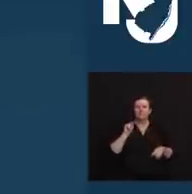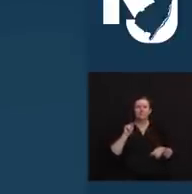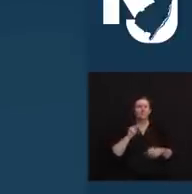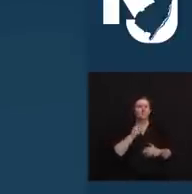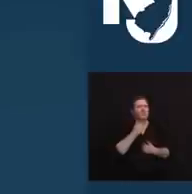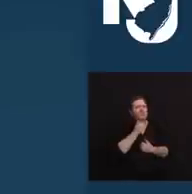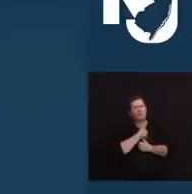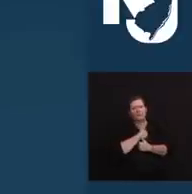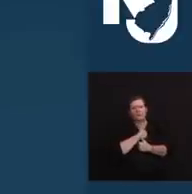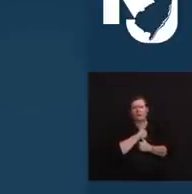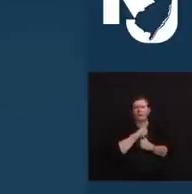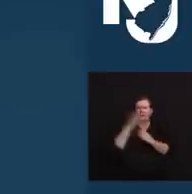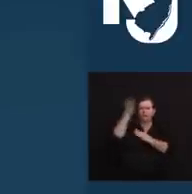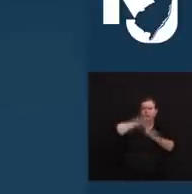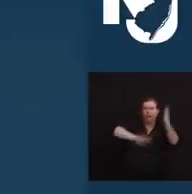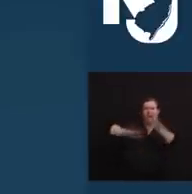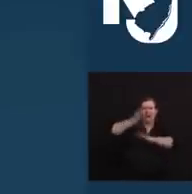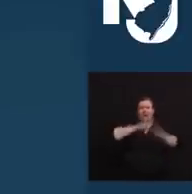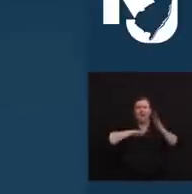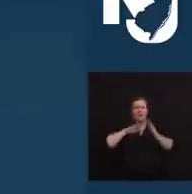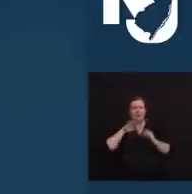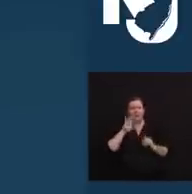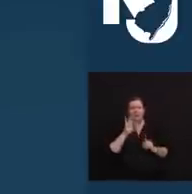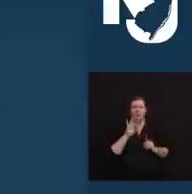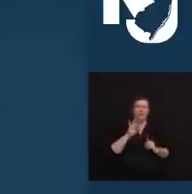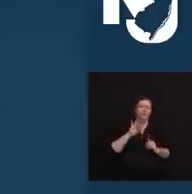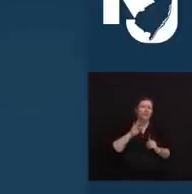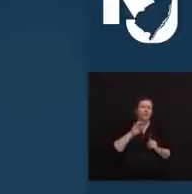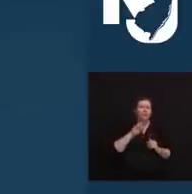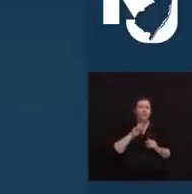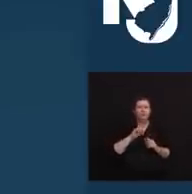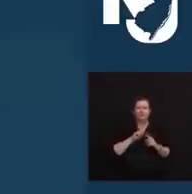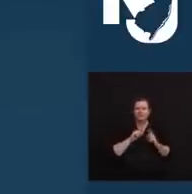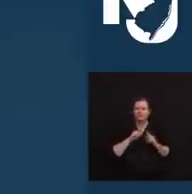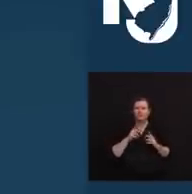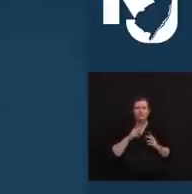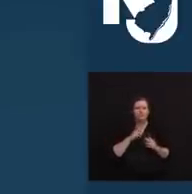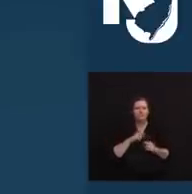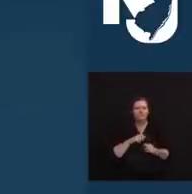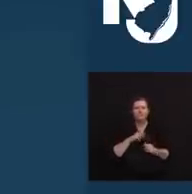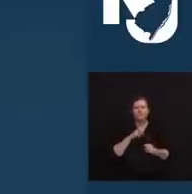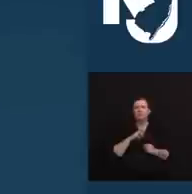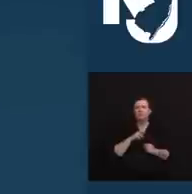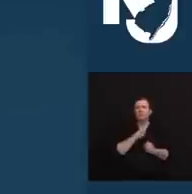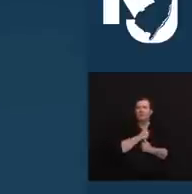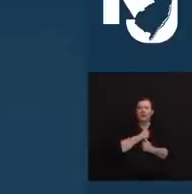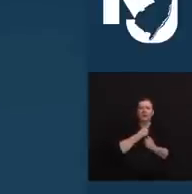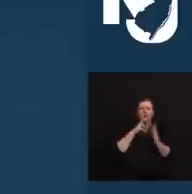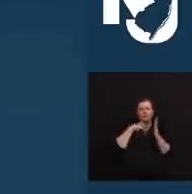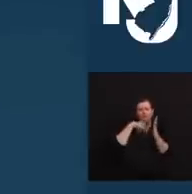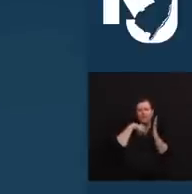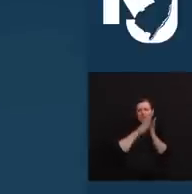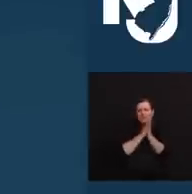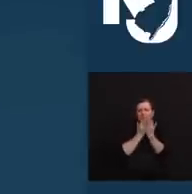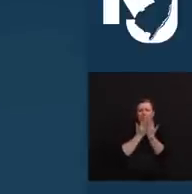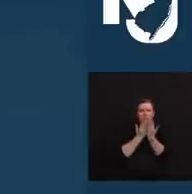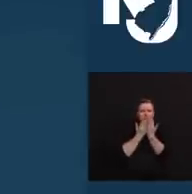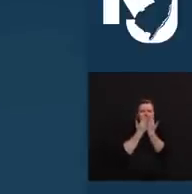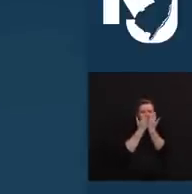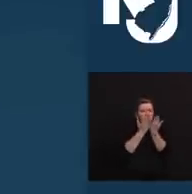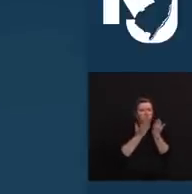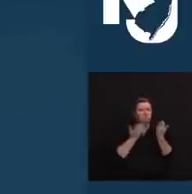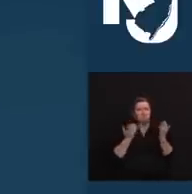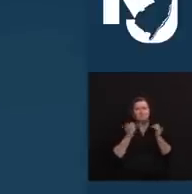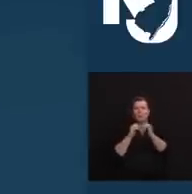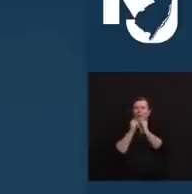cook. He had a long-standing interest in real estate and enjoyed reading whatever he could on fixing up homes and the tools he would need for